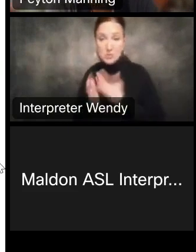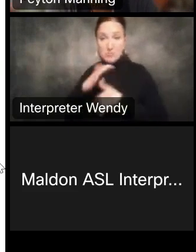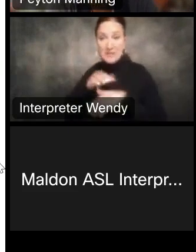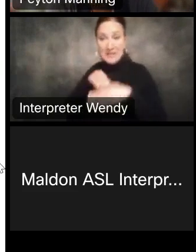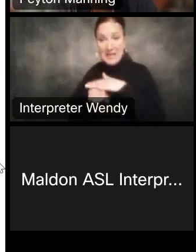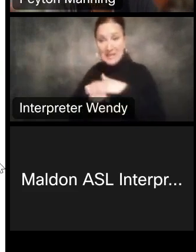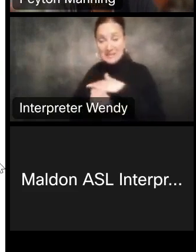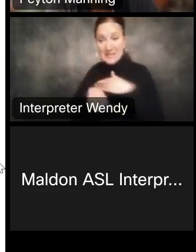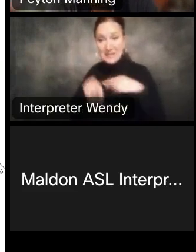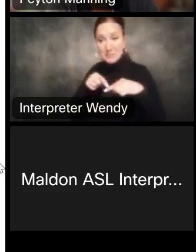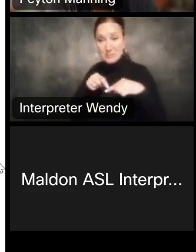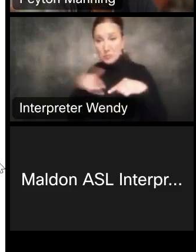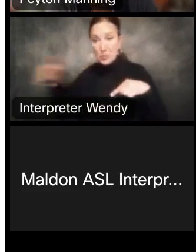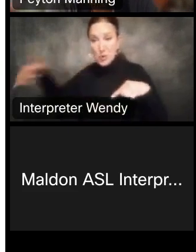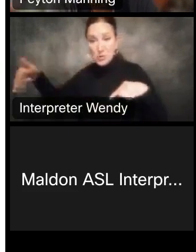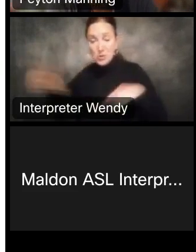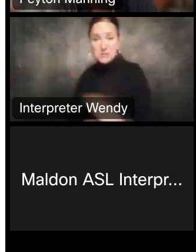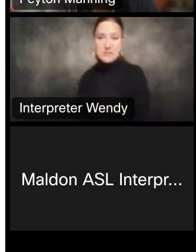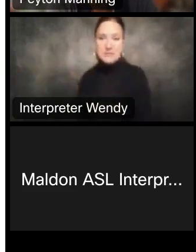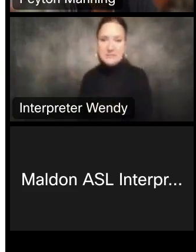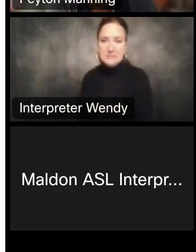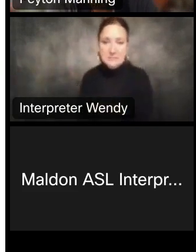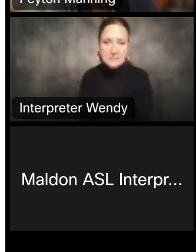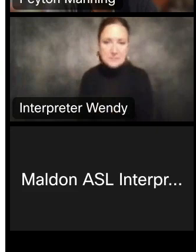to access the north side of the avenue?